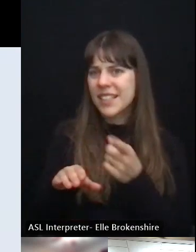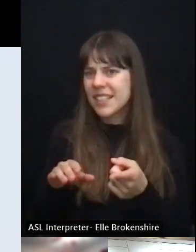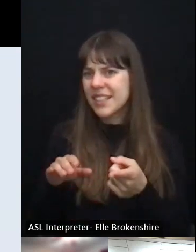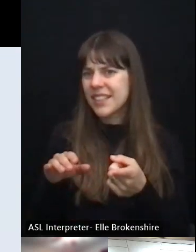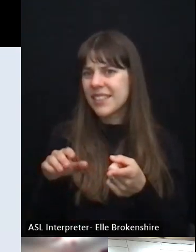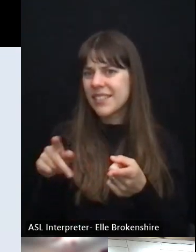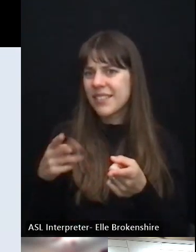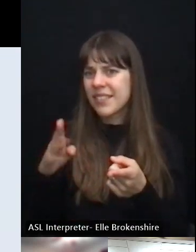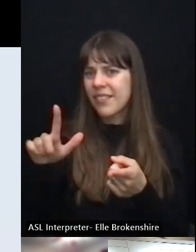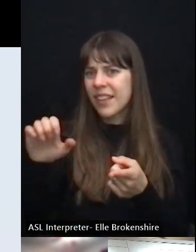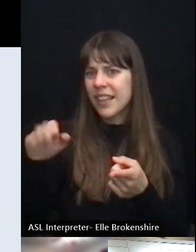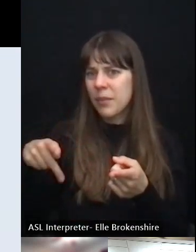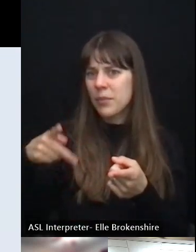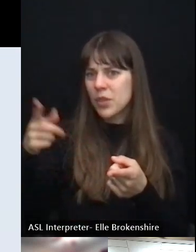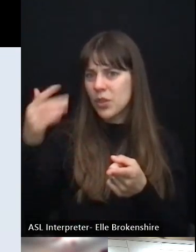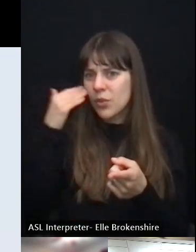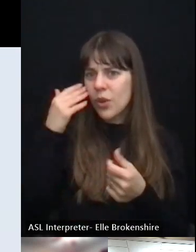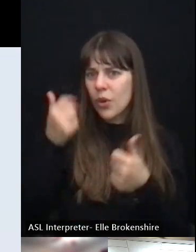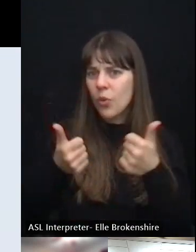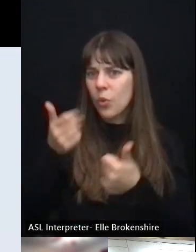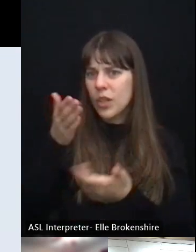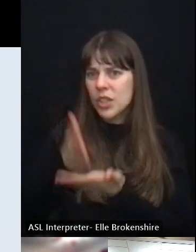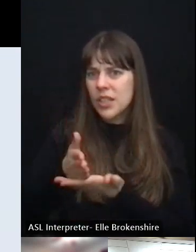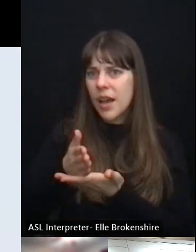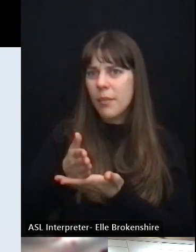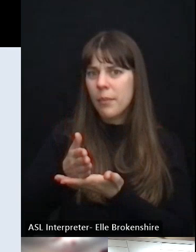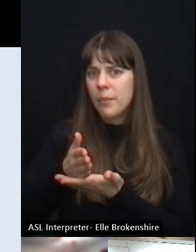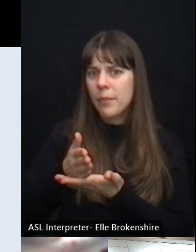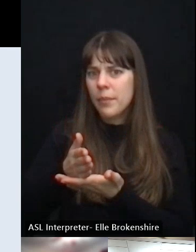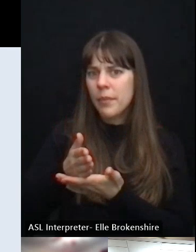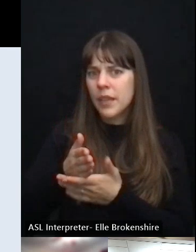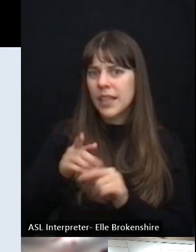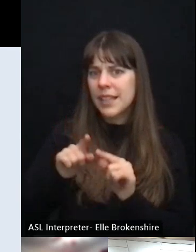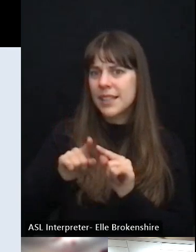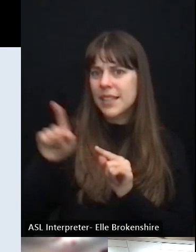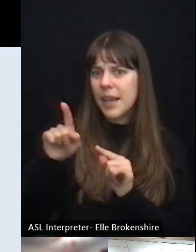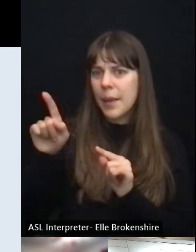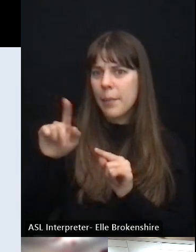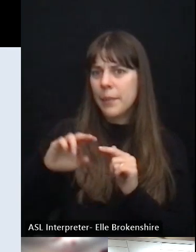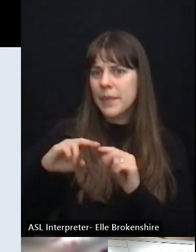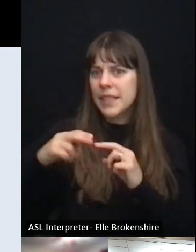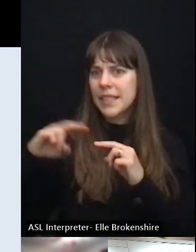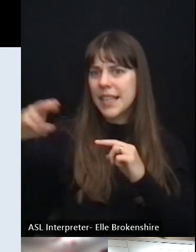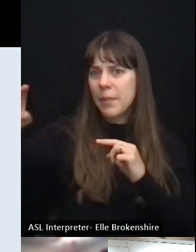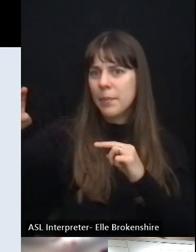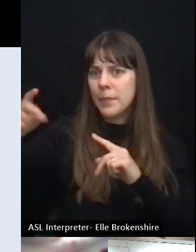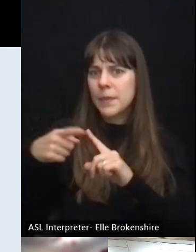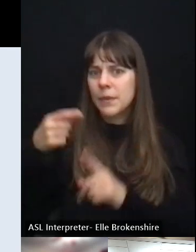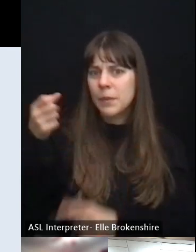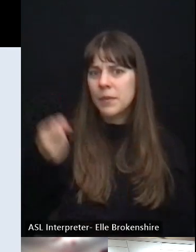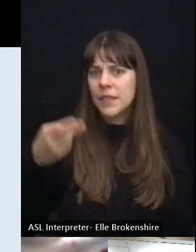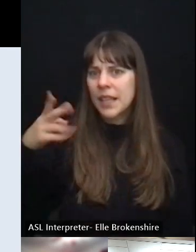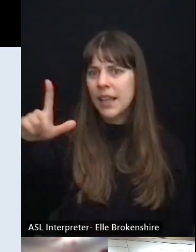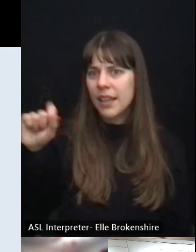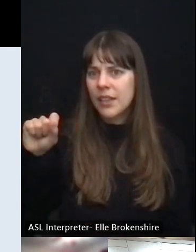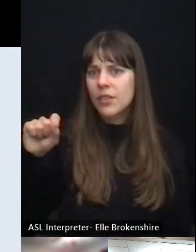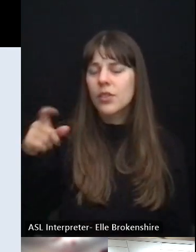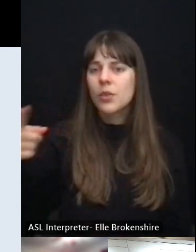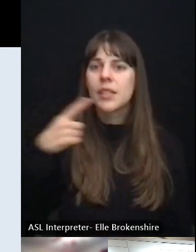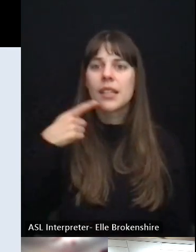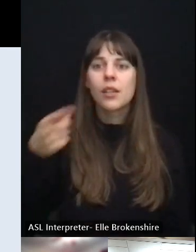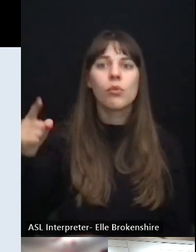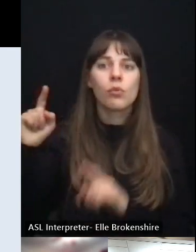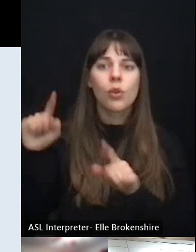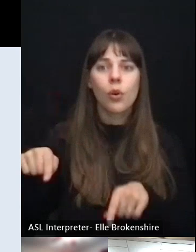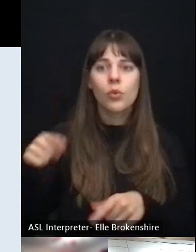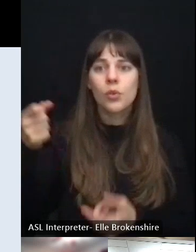on Warrington is up the steps from the South Hills Junction. So you still go to South Hills Junction. Say you're in the South Hills and you want to use